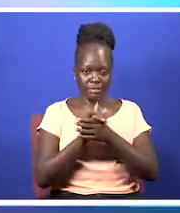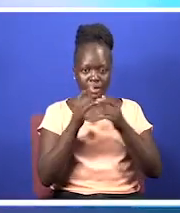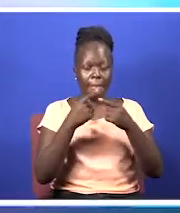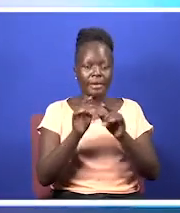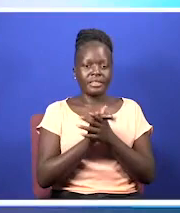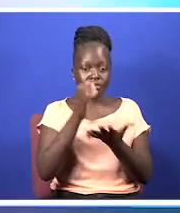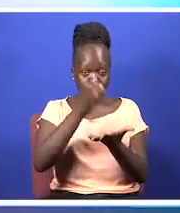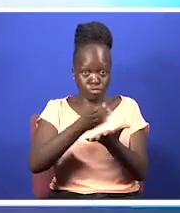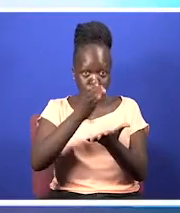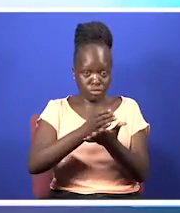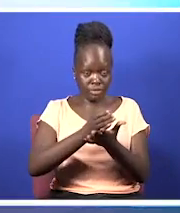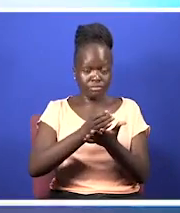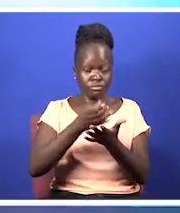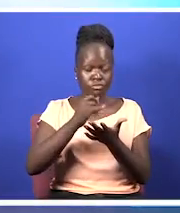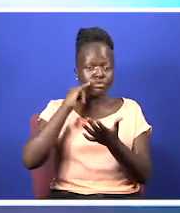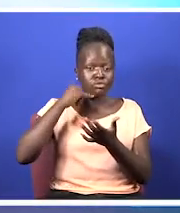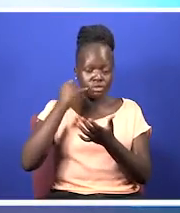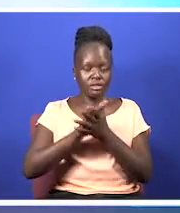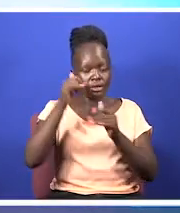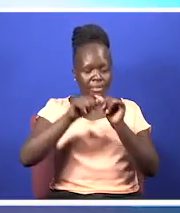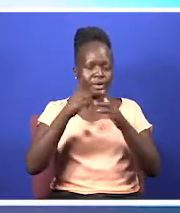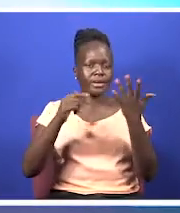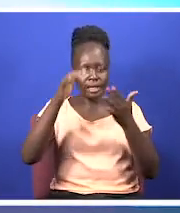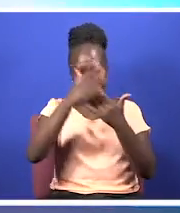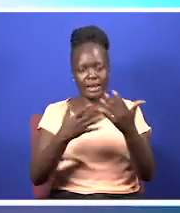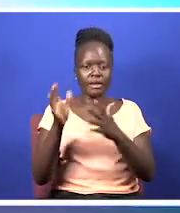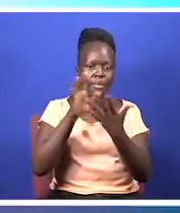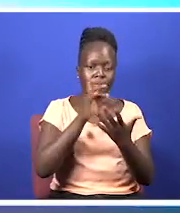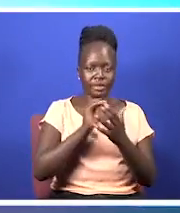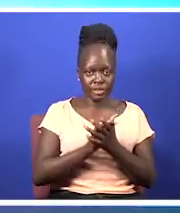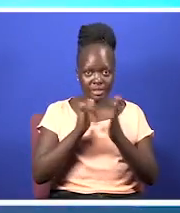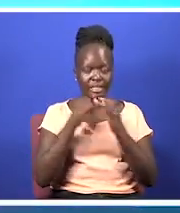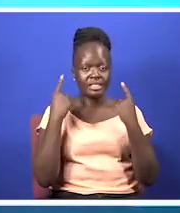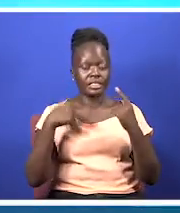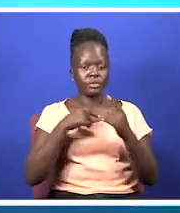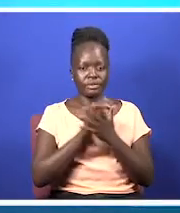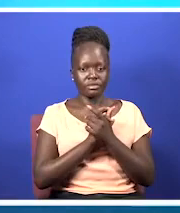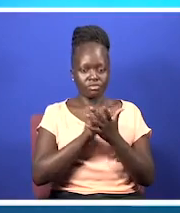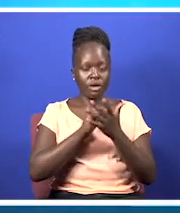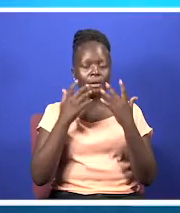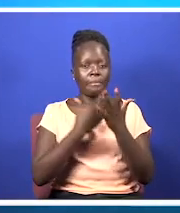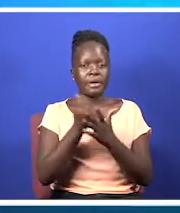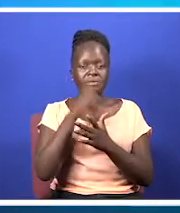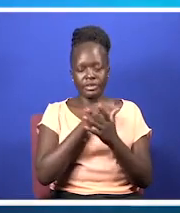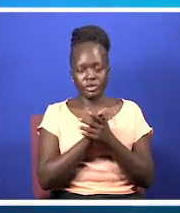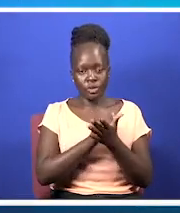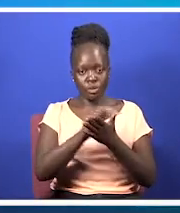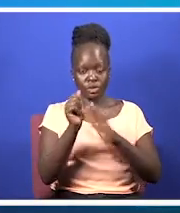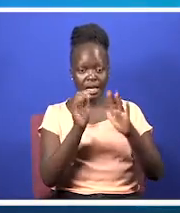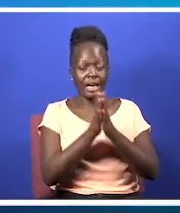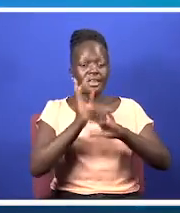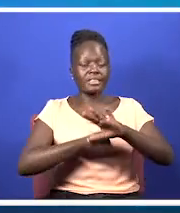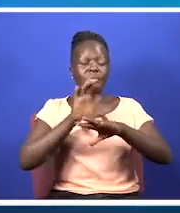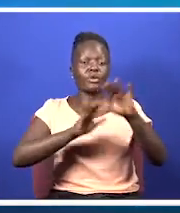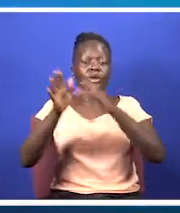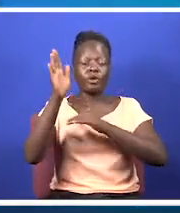the juice is reminding us of the blood that was shed so that our sins may be atoned for. And when we call